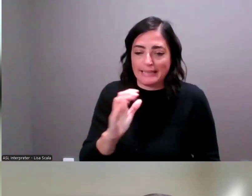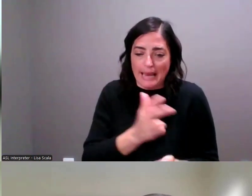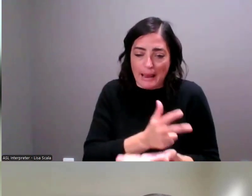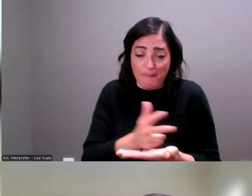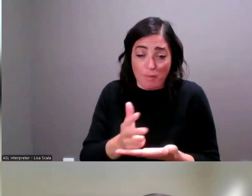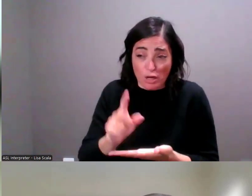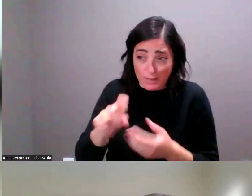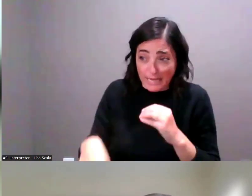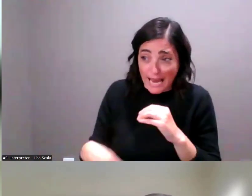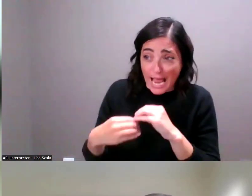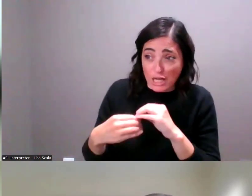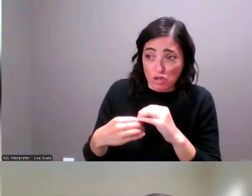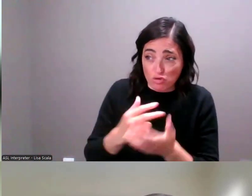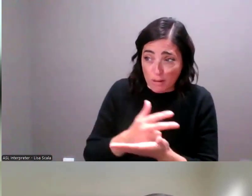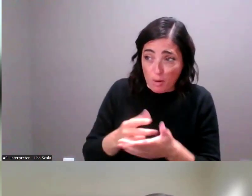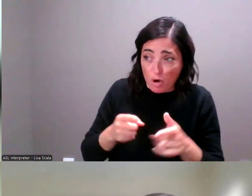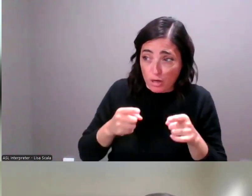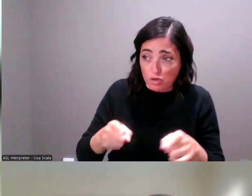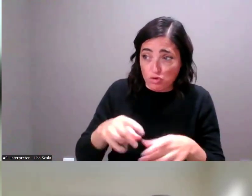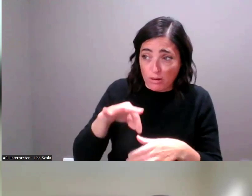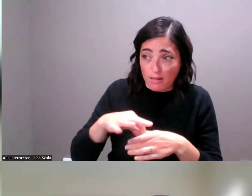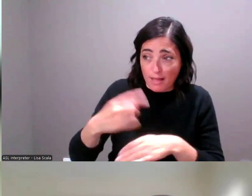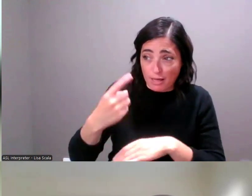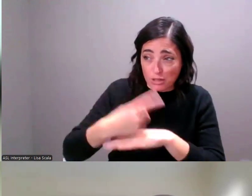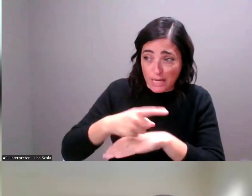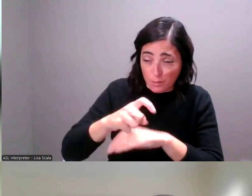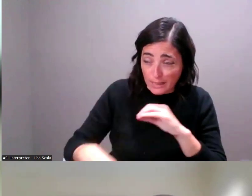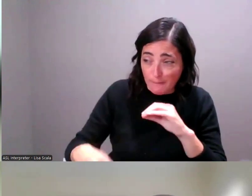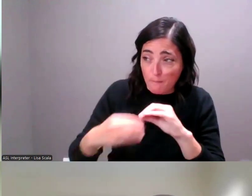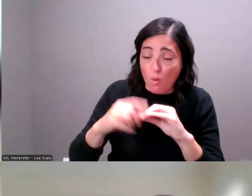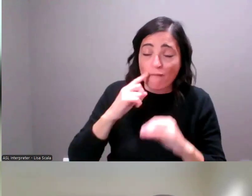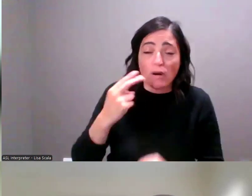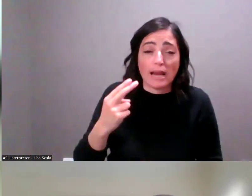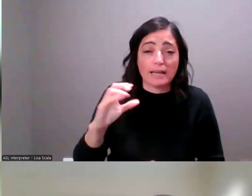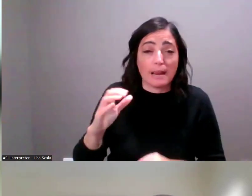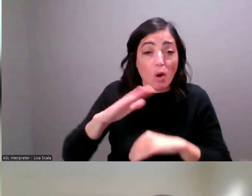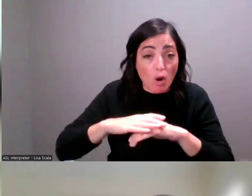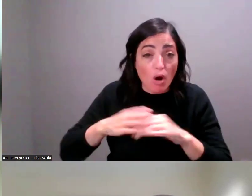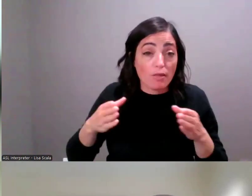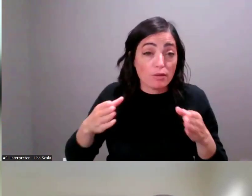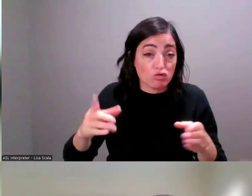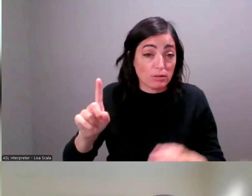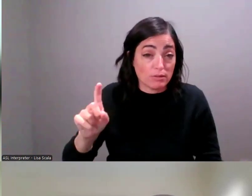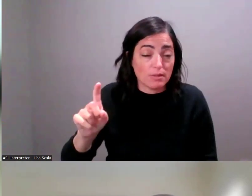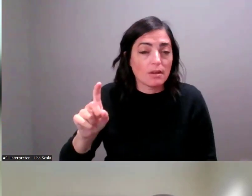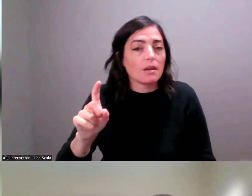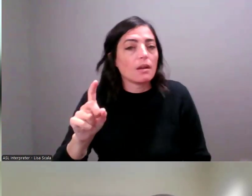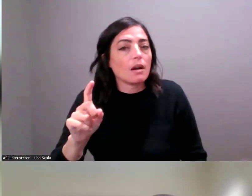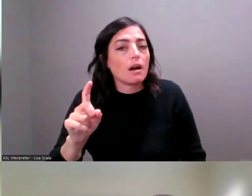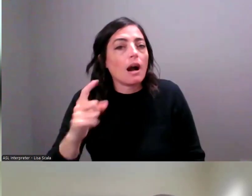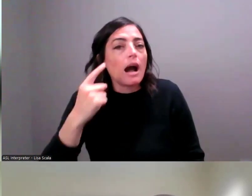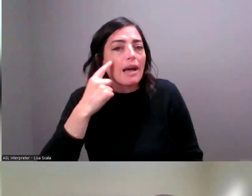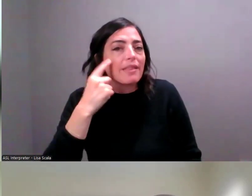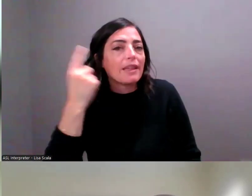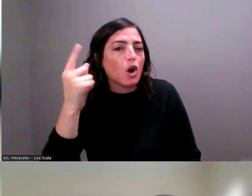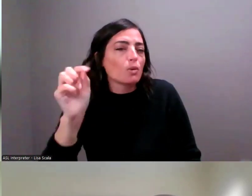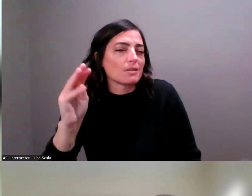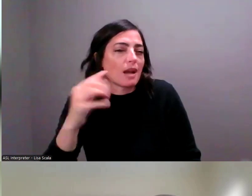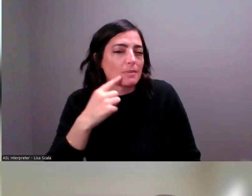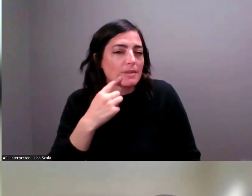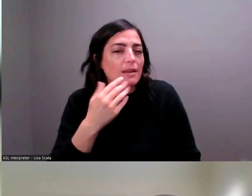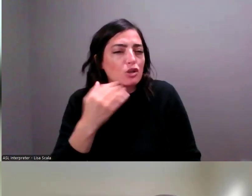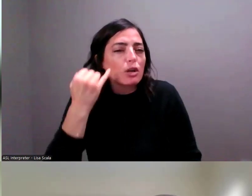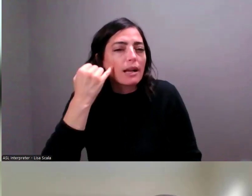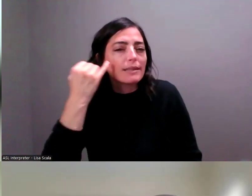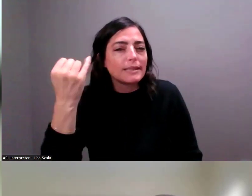extra parking on election day. I think it's always a good idea